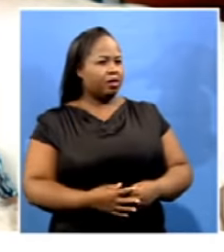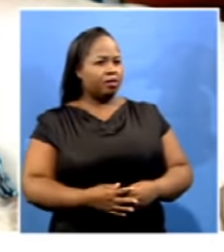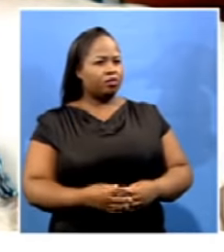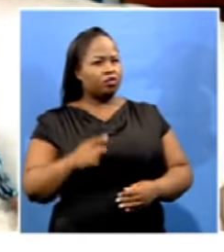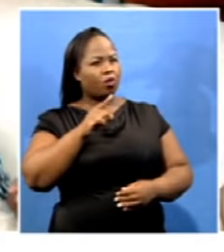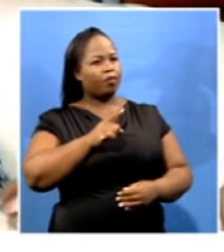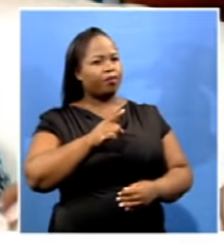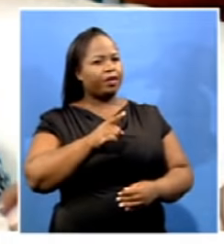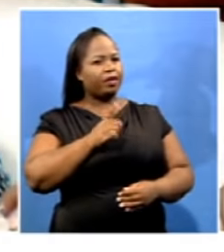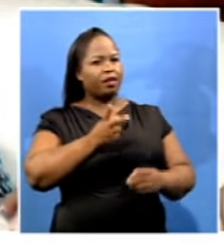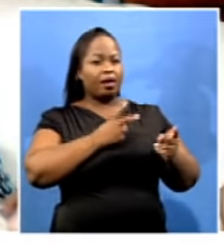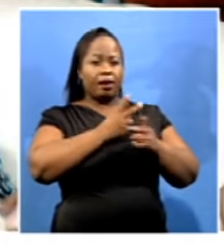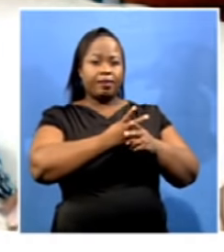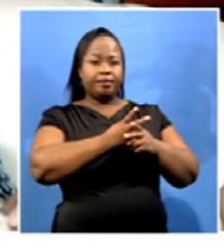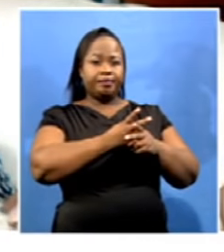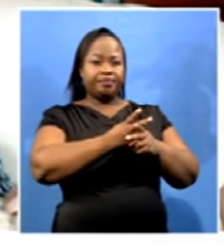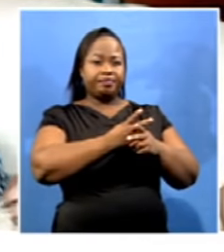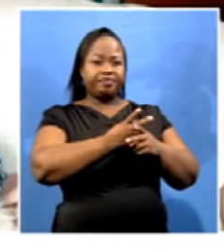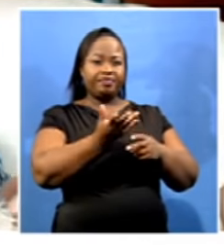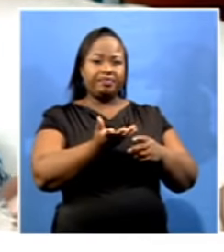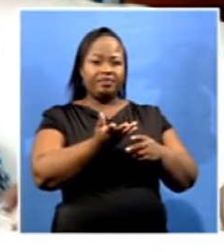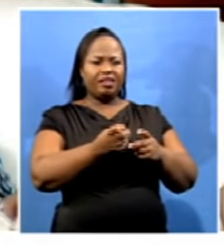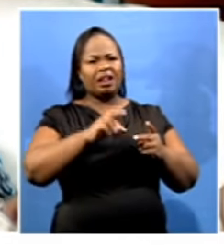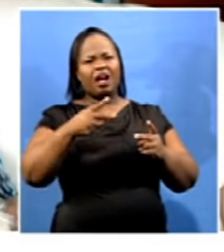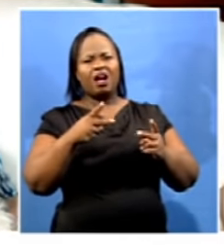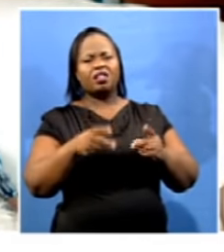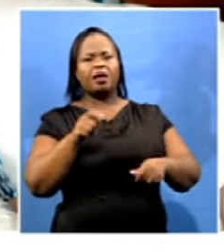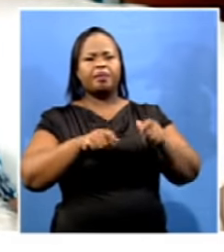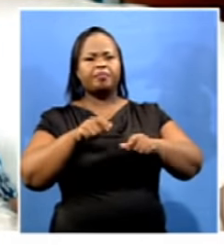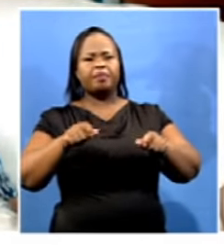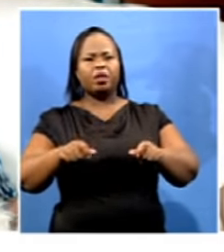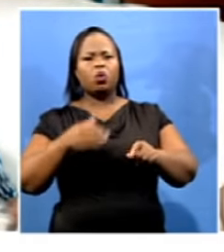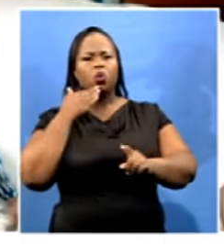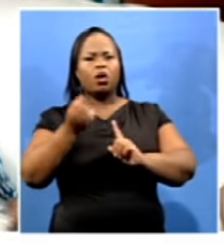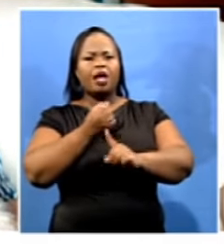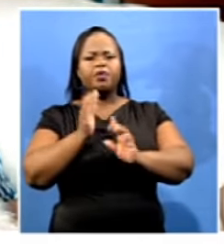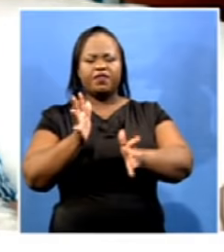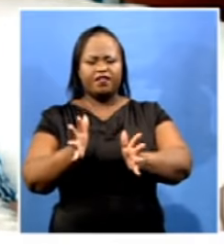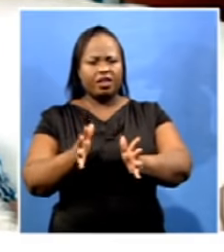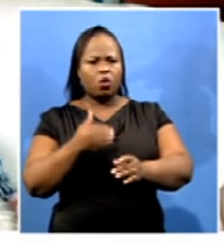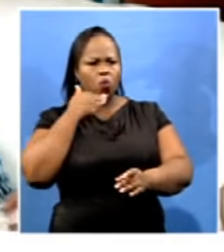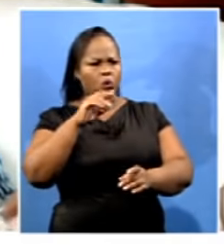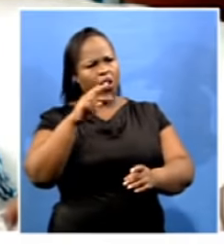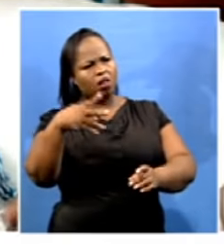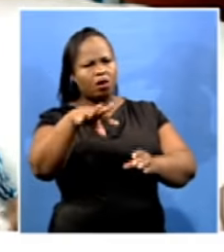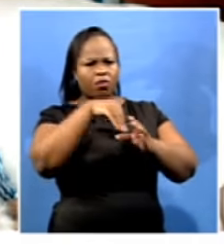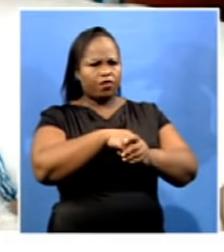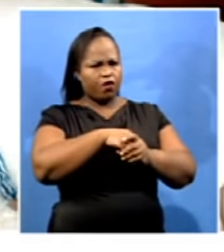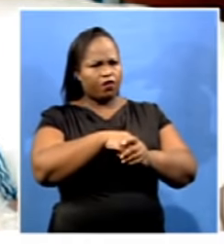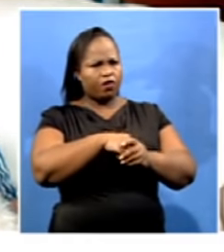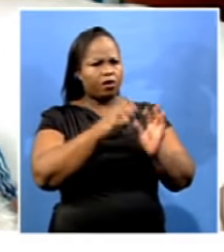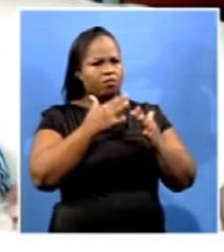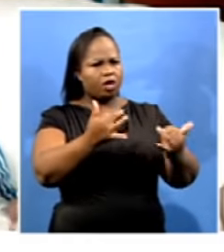did the other victims say, or those? Was there anyone else involved in these